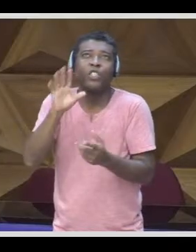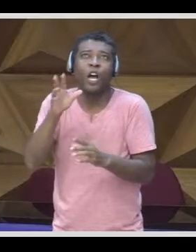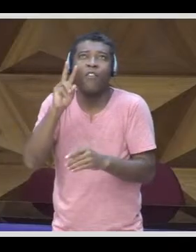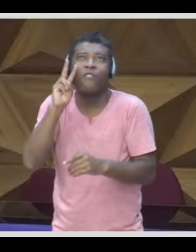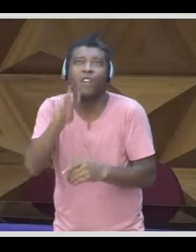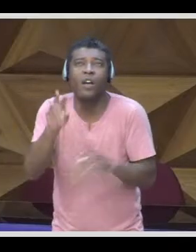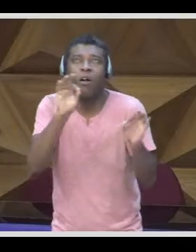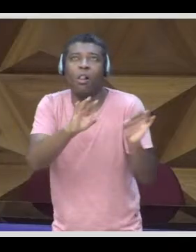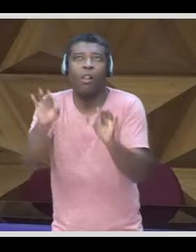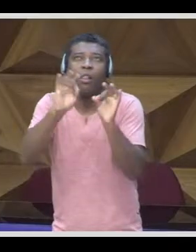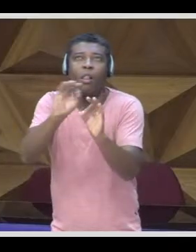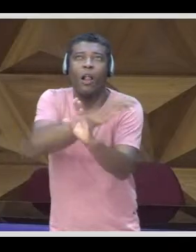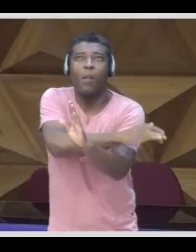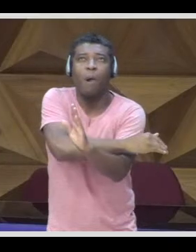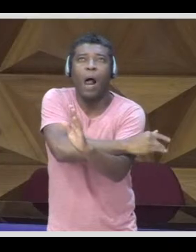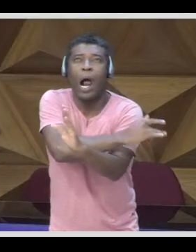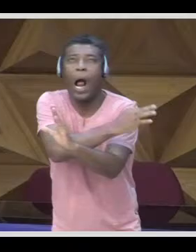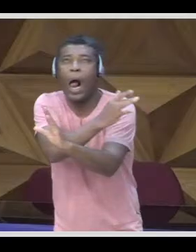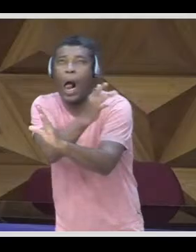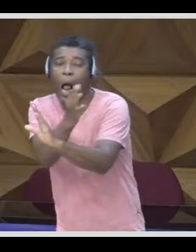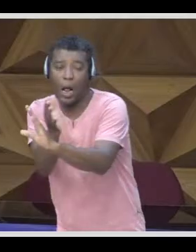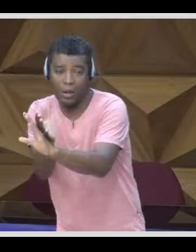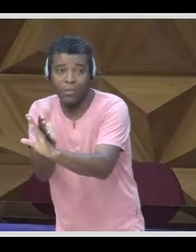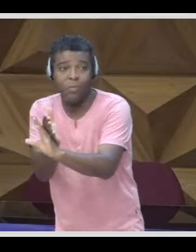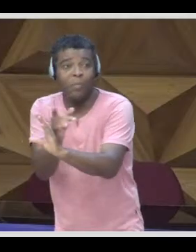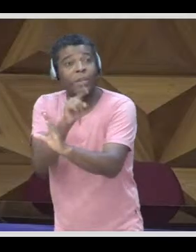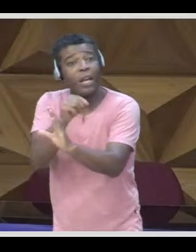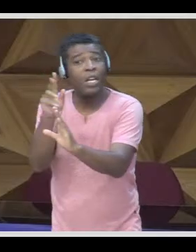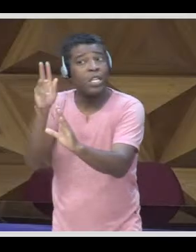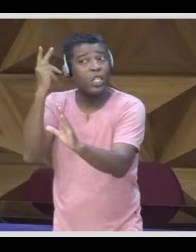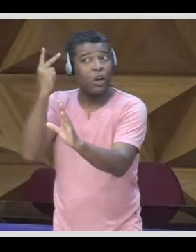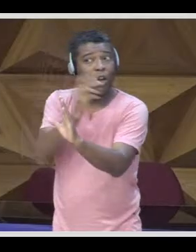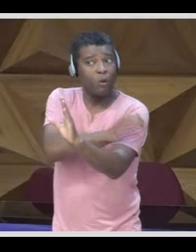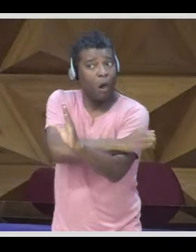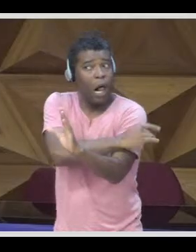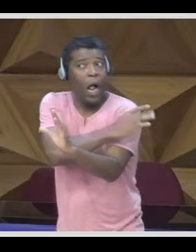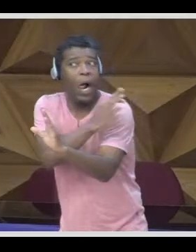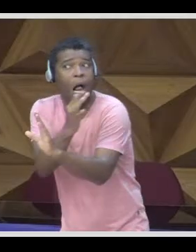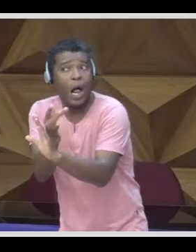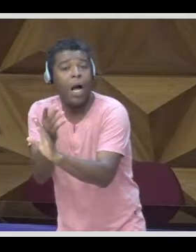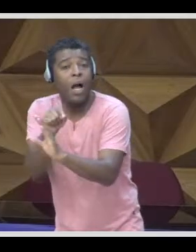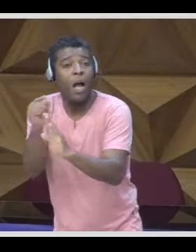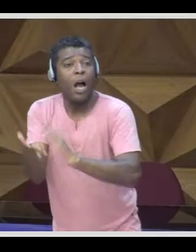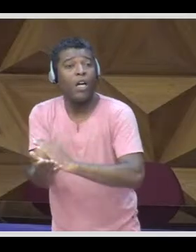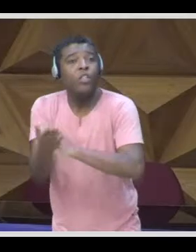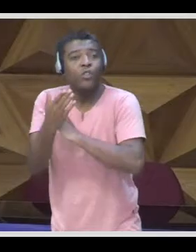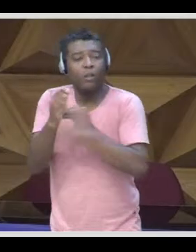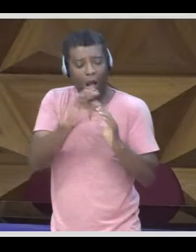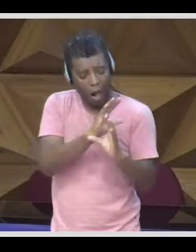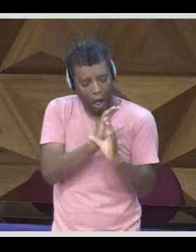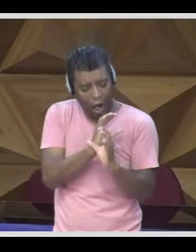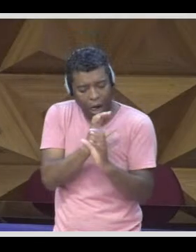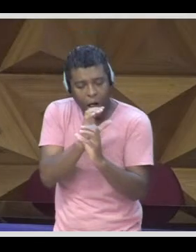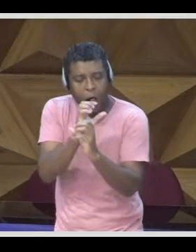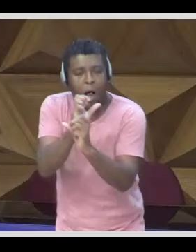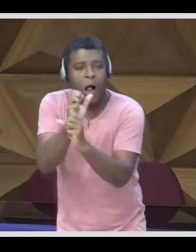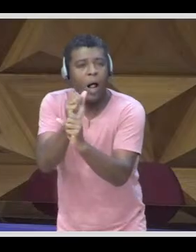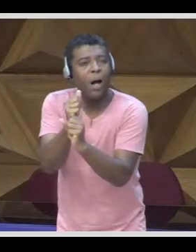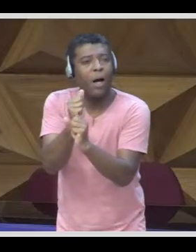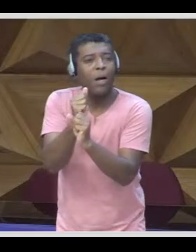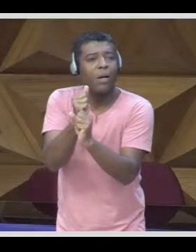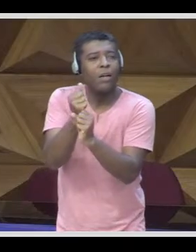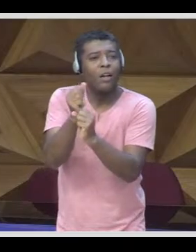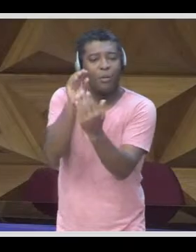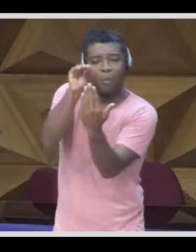history to estimate the metrics for each of those qualitative variables at each event. So when the user